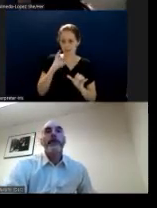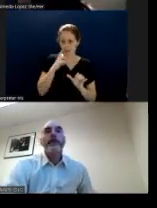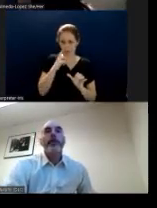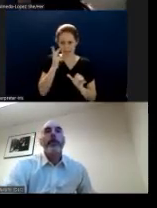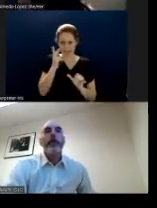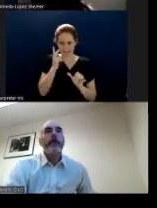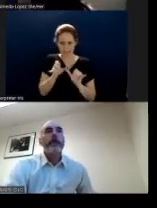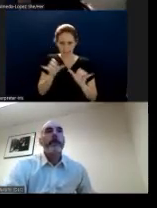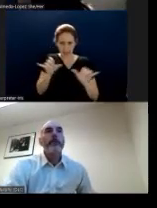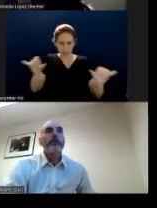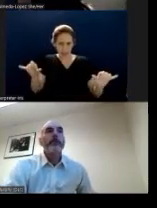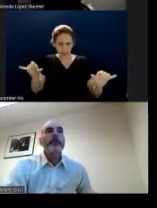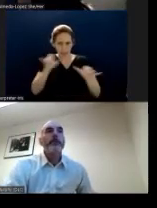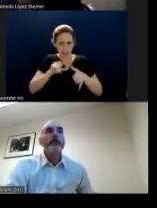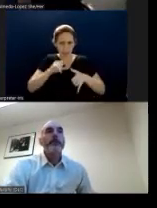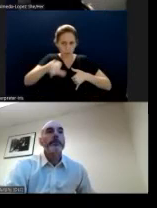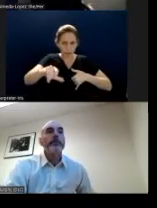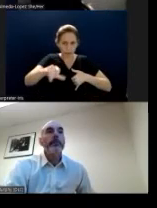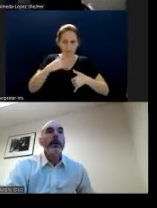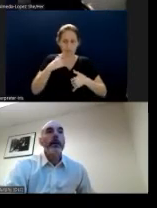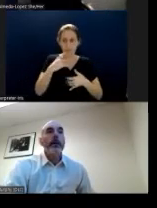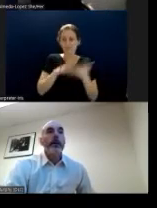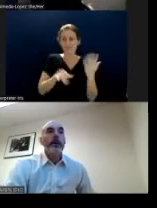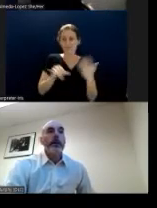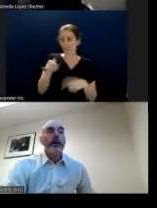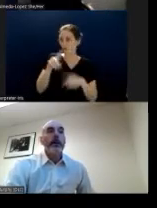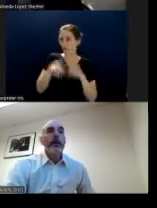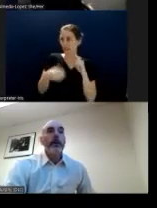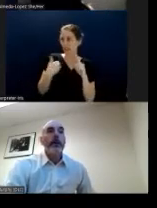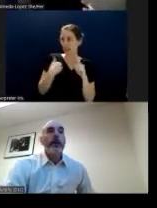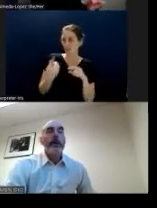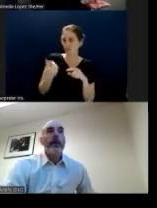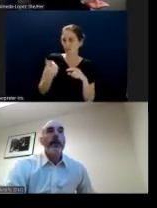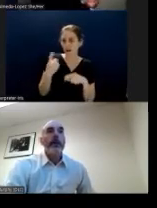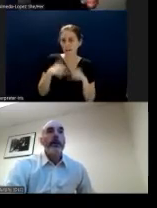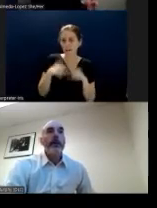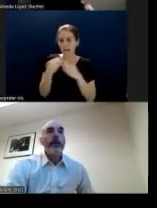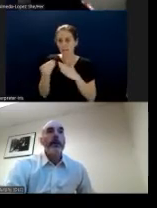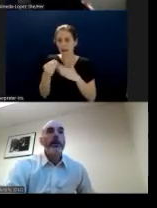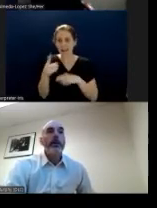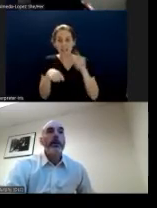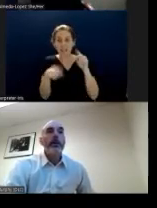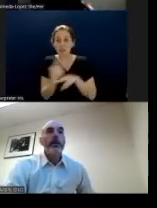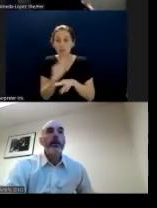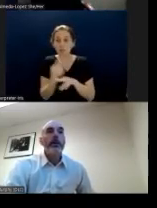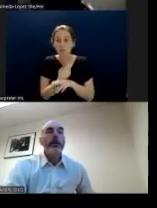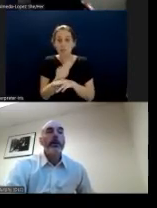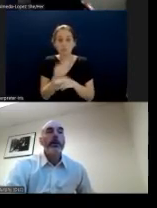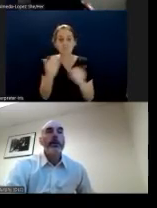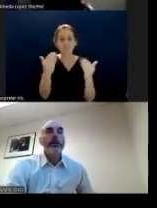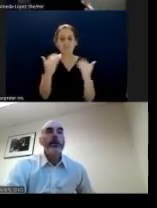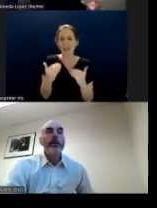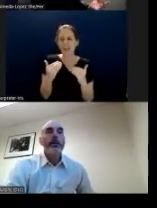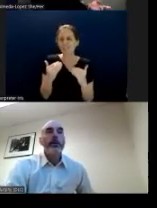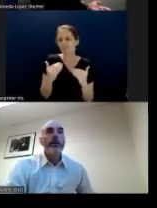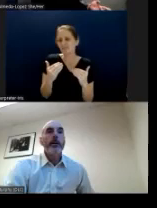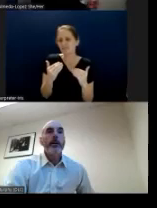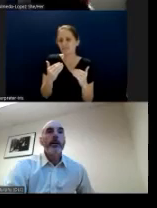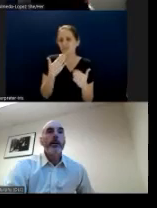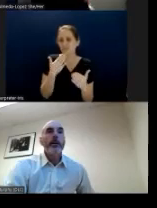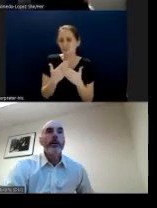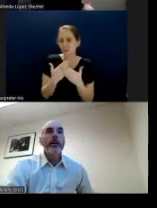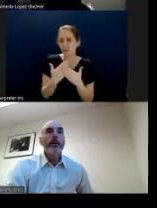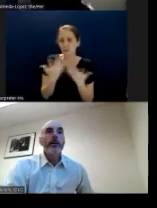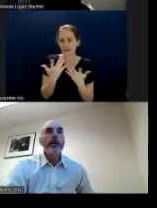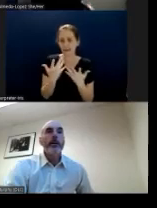width of things. If you can't get one or can't use one, the next closest thing in a pinch is to